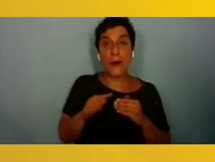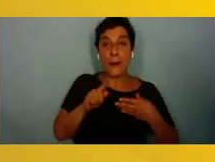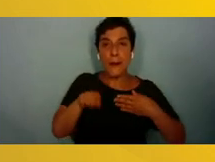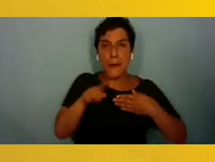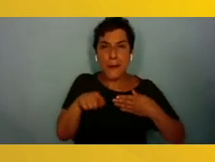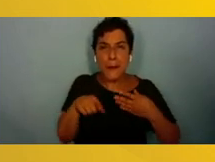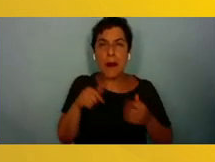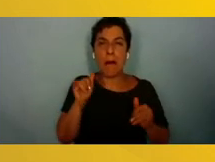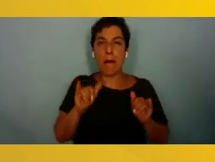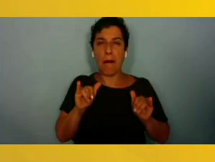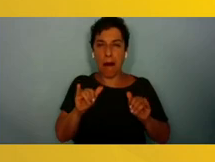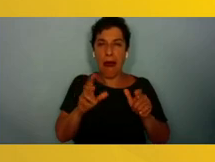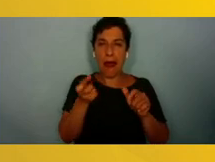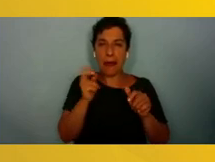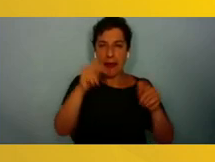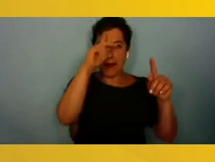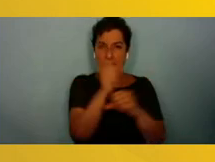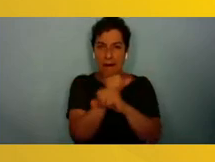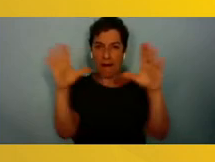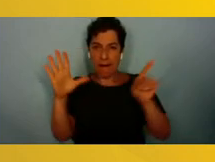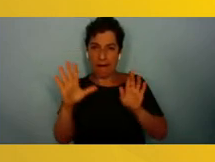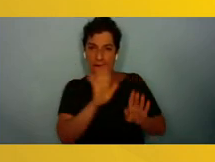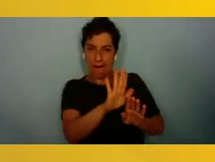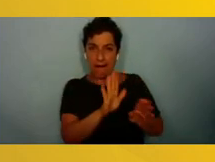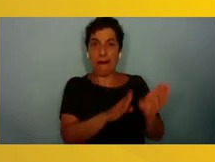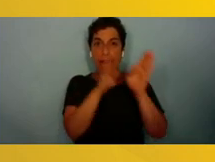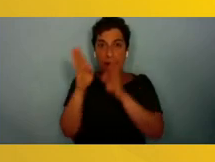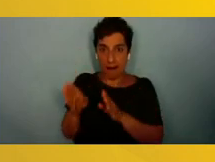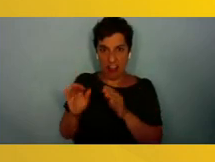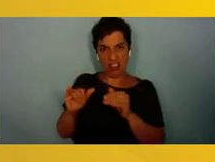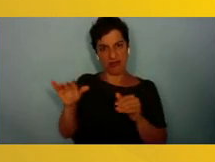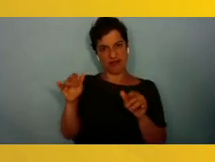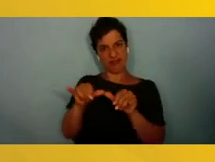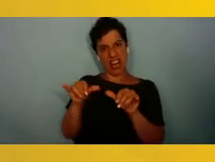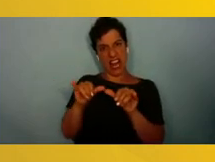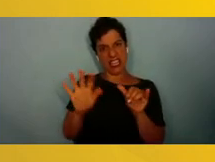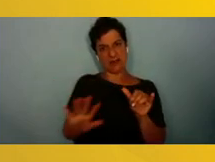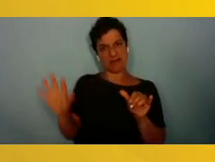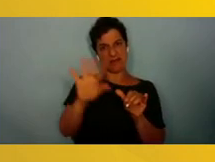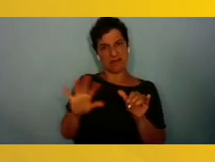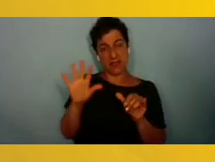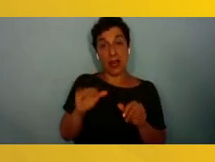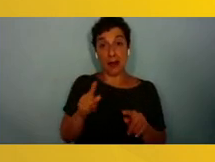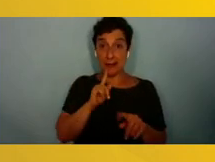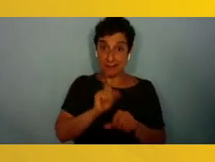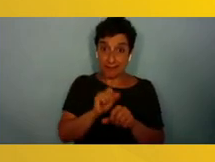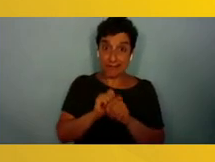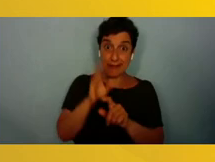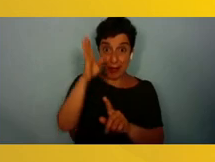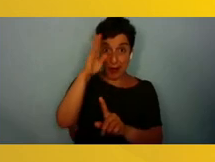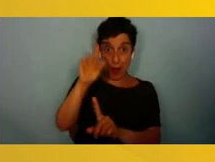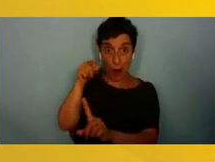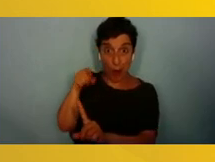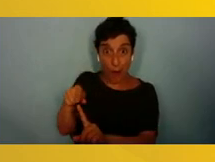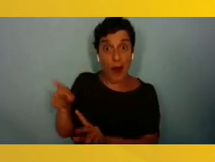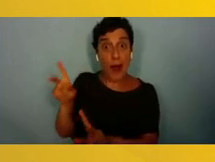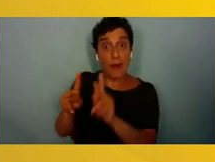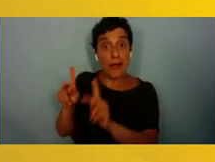like reconstruct how big that vessel may have been. But attributing it to recreational versus